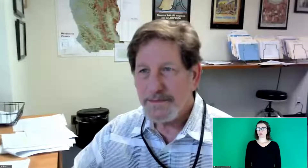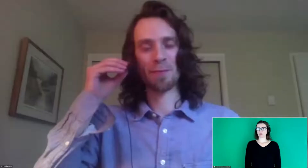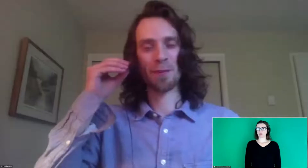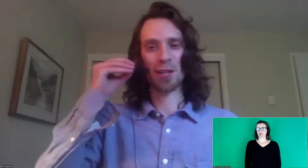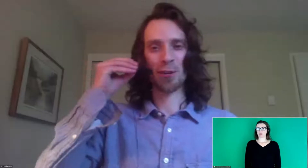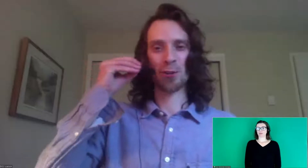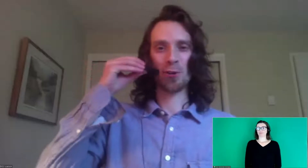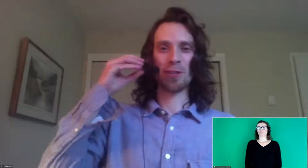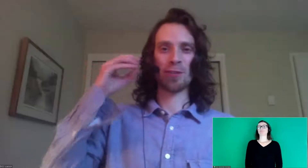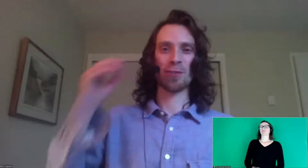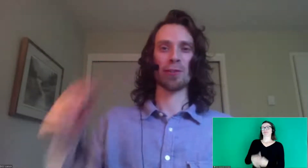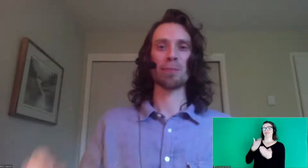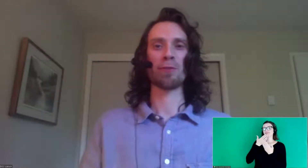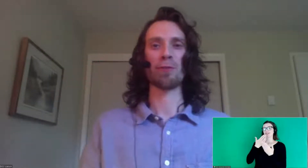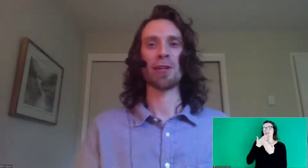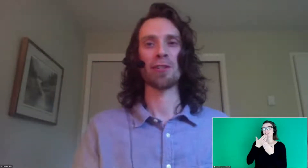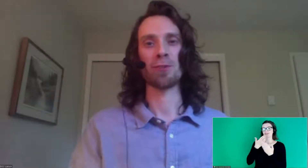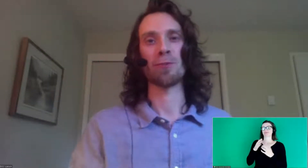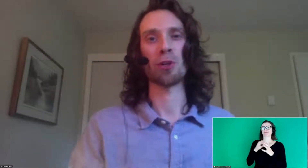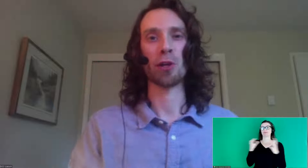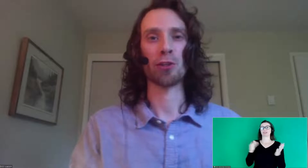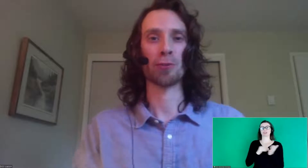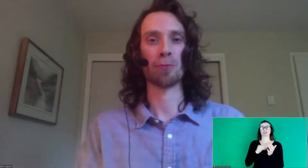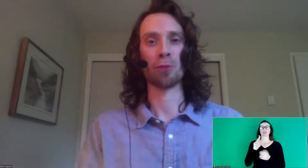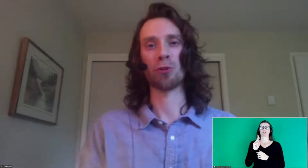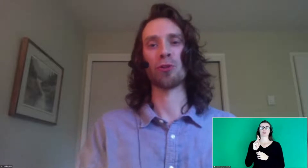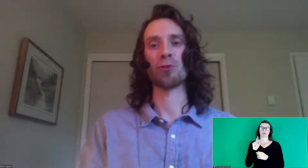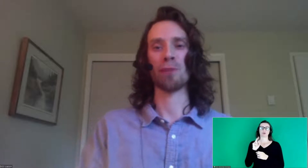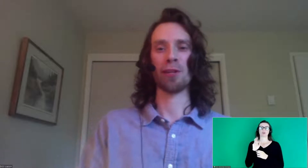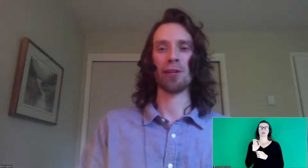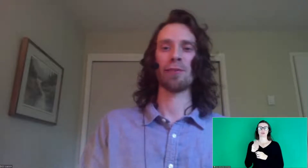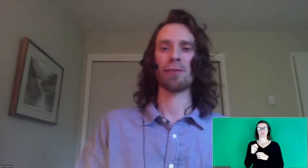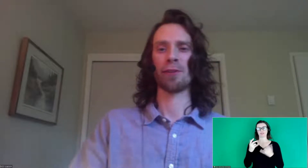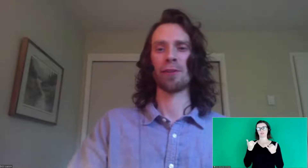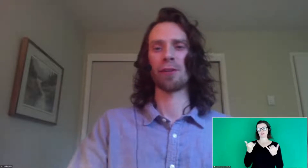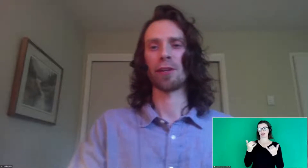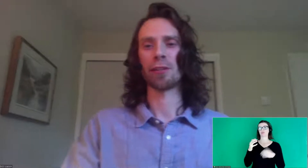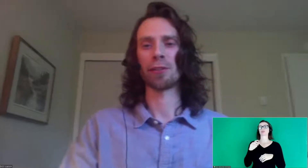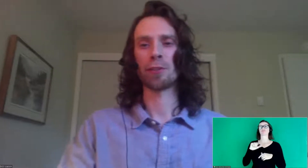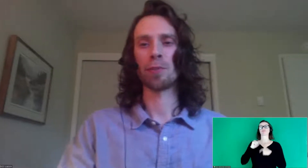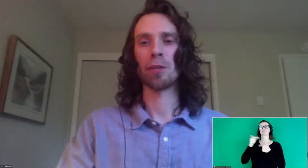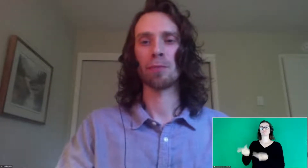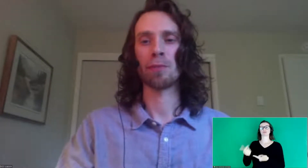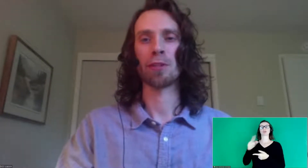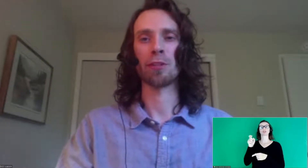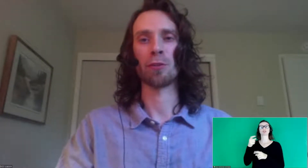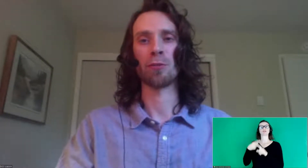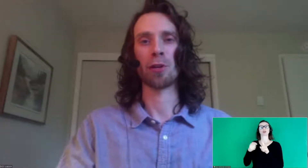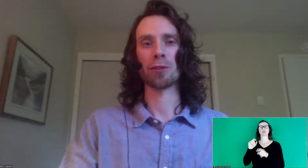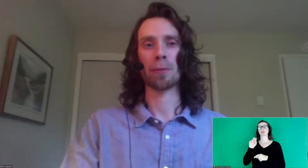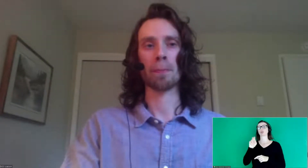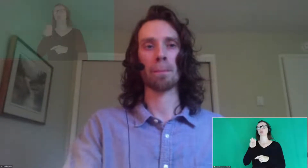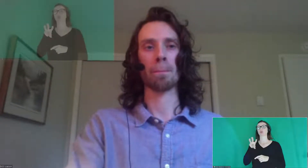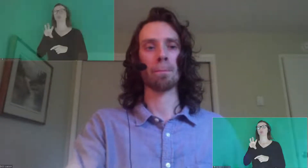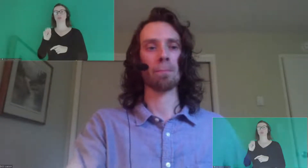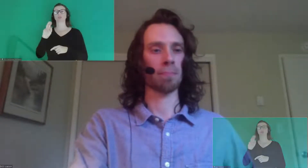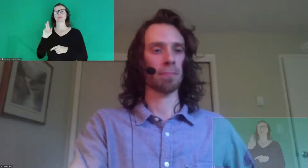Thank you very much, Dr. Coren. So let's move right into the questions from local news media. And let's begin with Mendocino